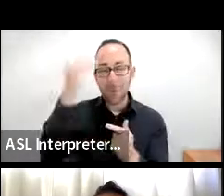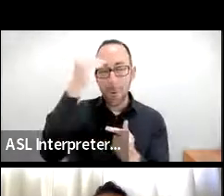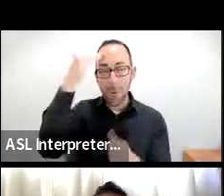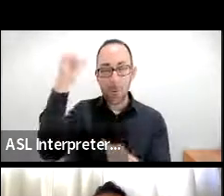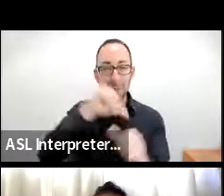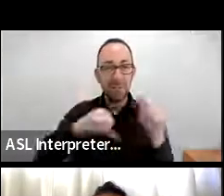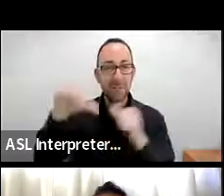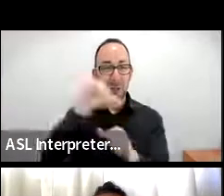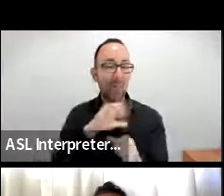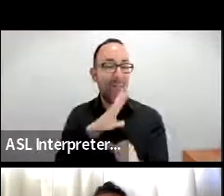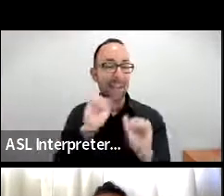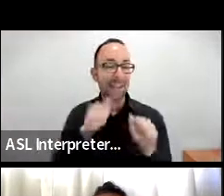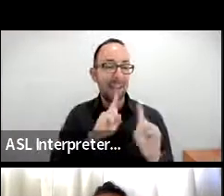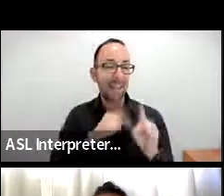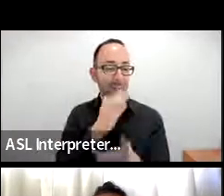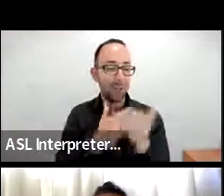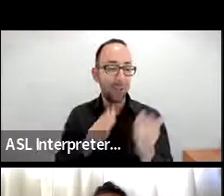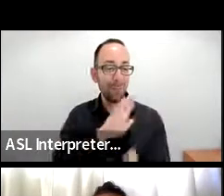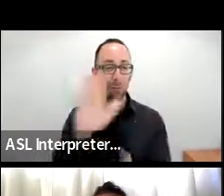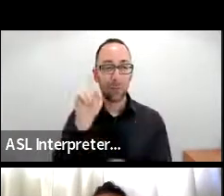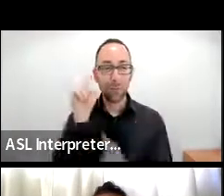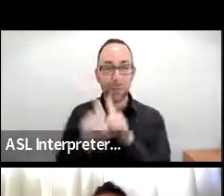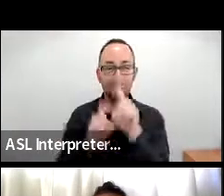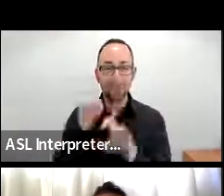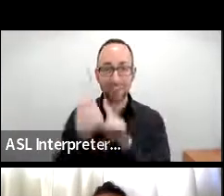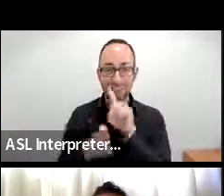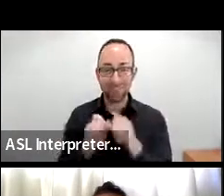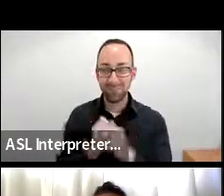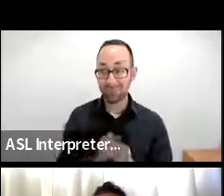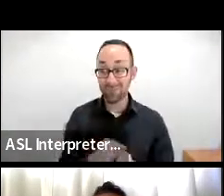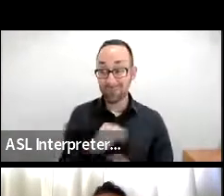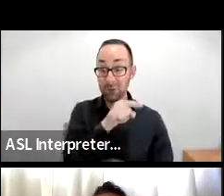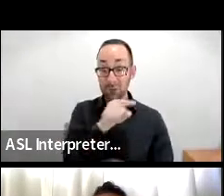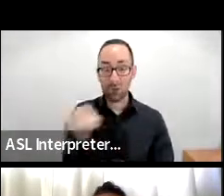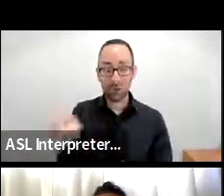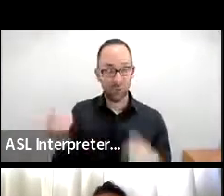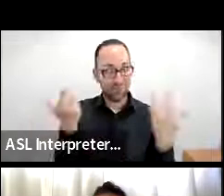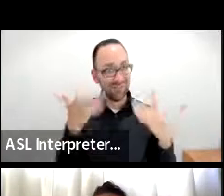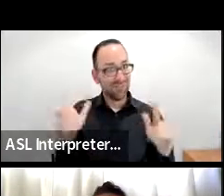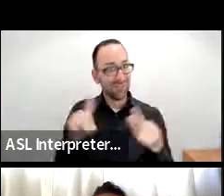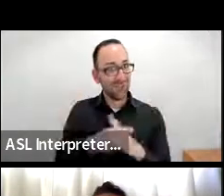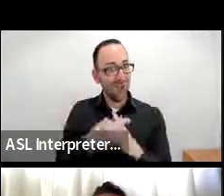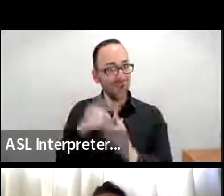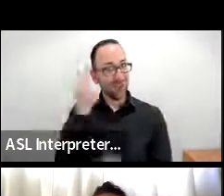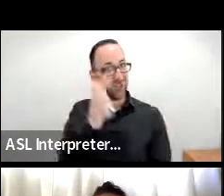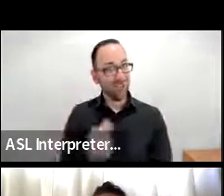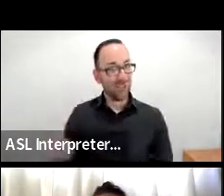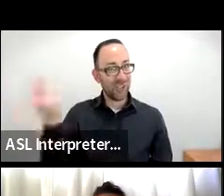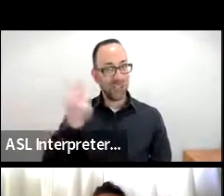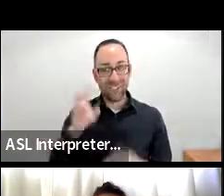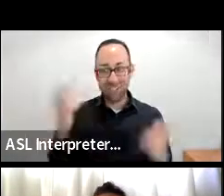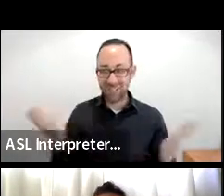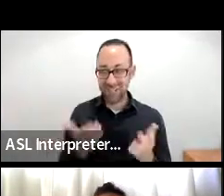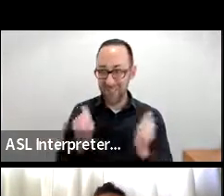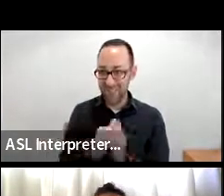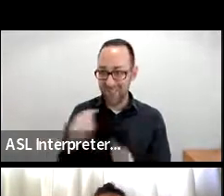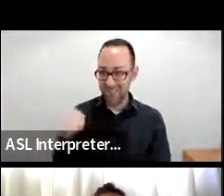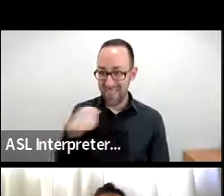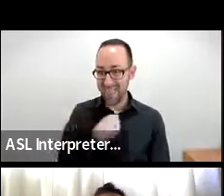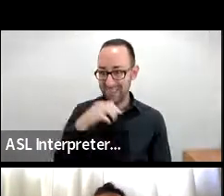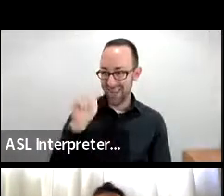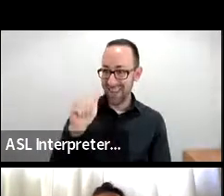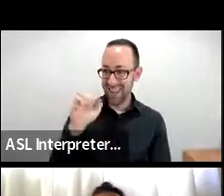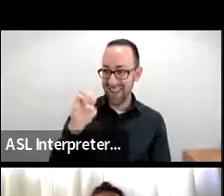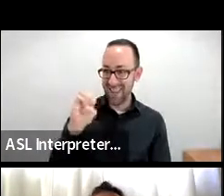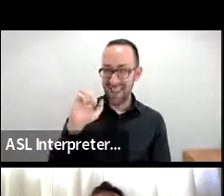chance to answer some of your questions. You have begun a journey and with AEA, and I'm going to give you just a